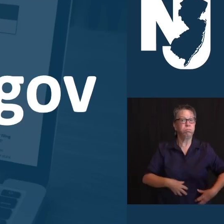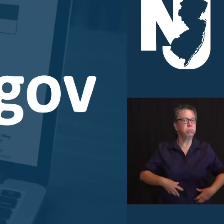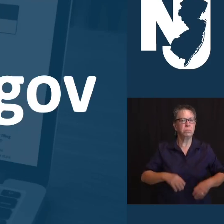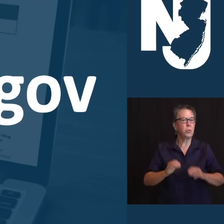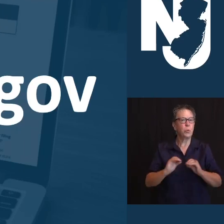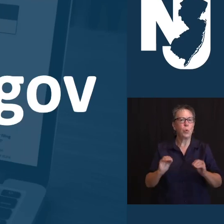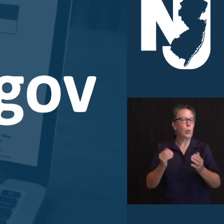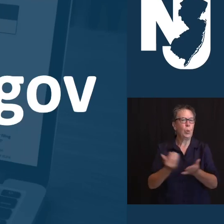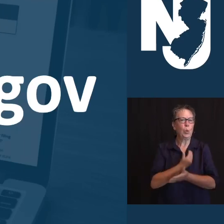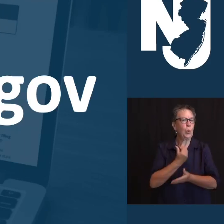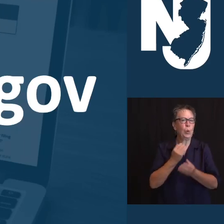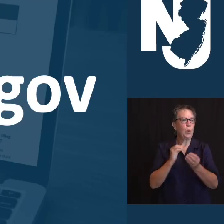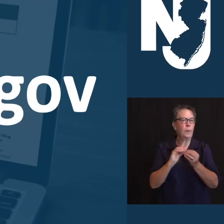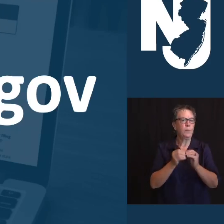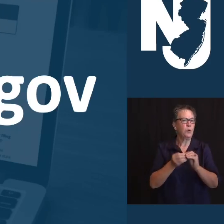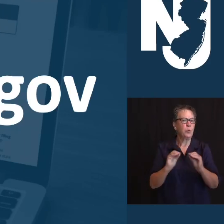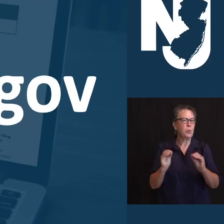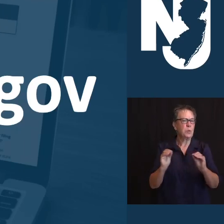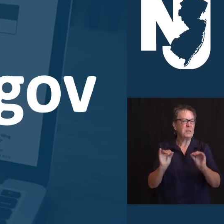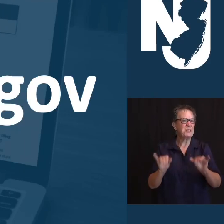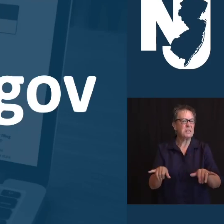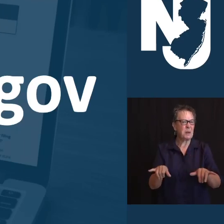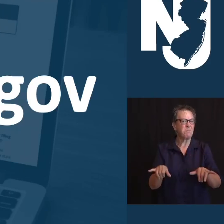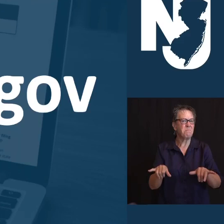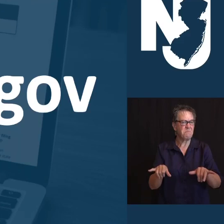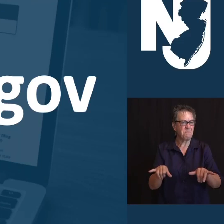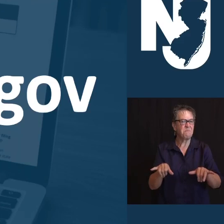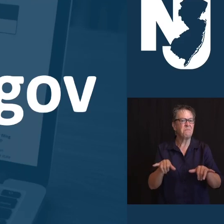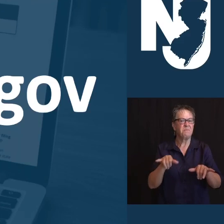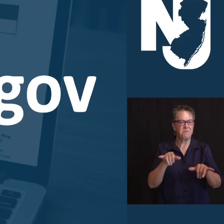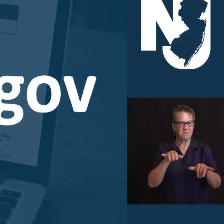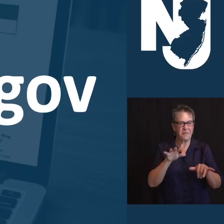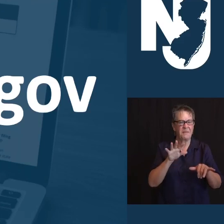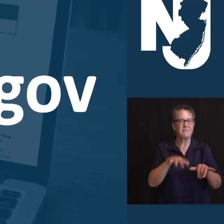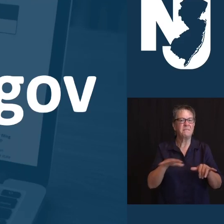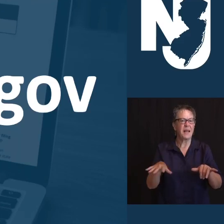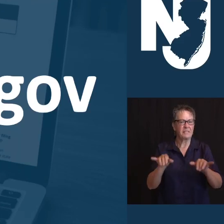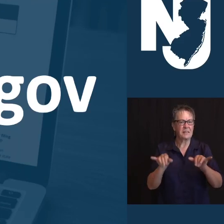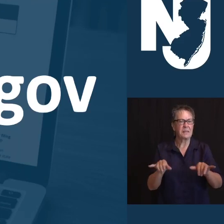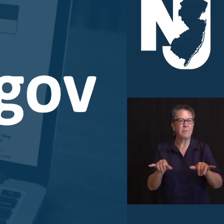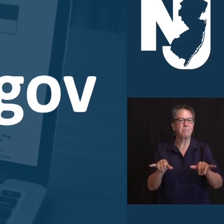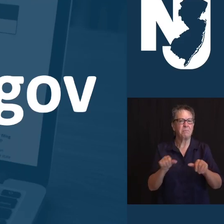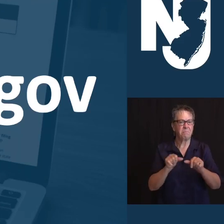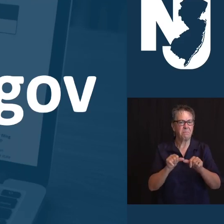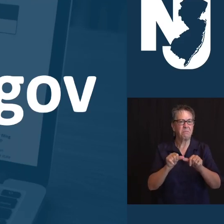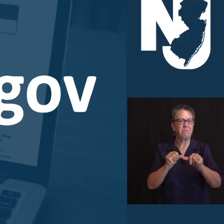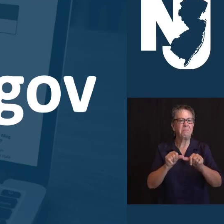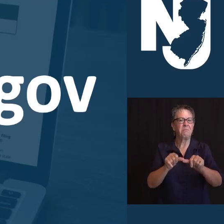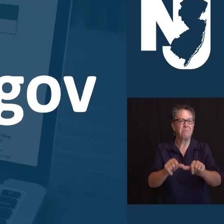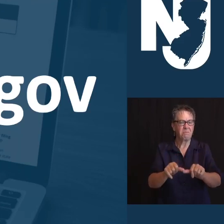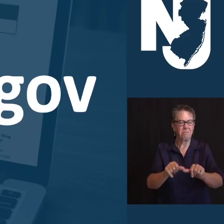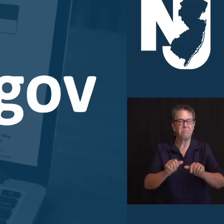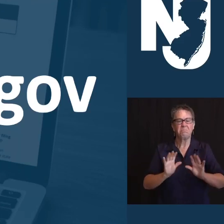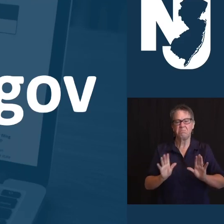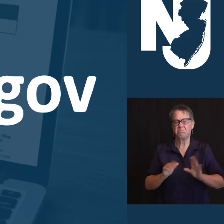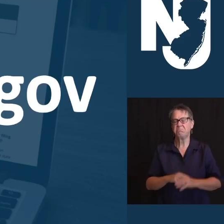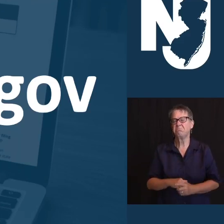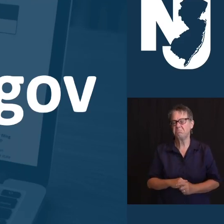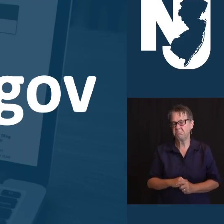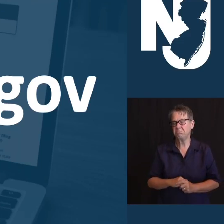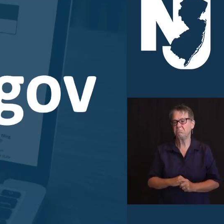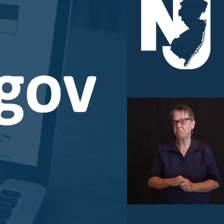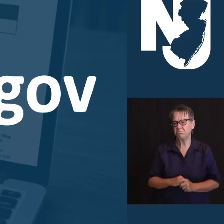state. Today, we're reporting 13 deaths that are now confirmed to be COVID-19 from COVID-19 related